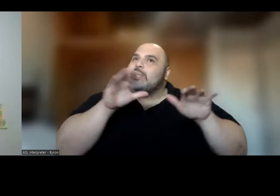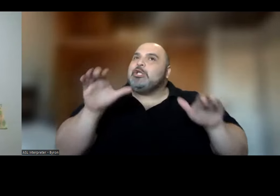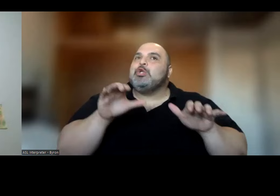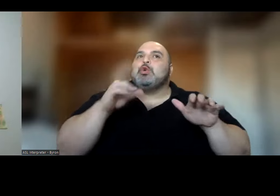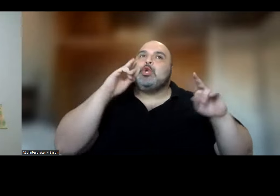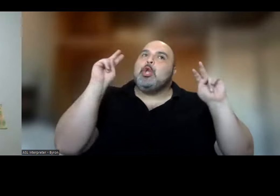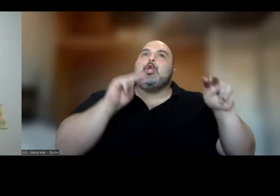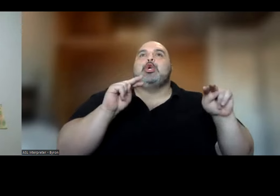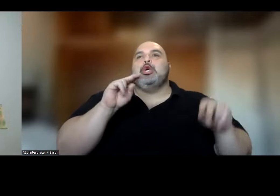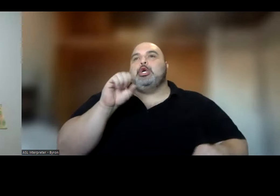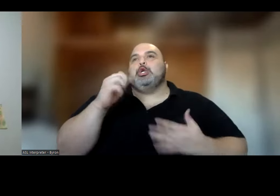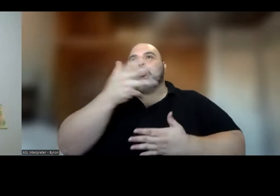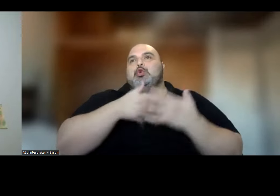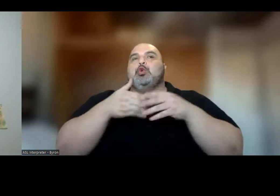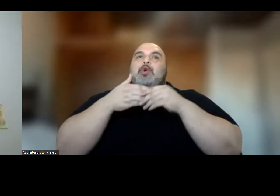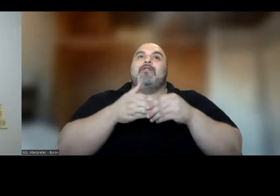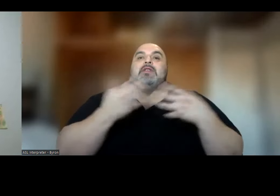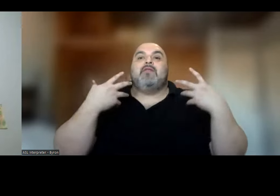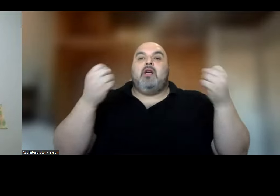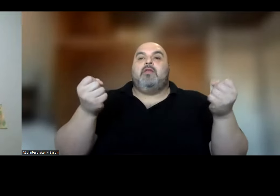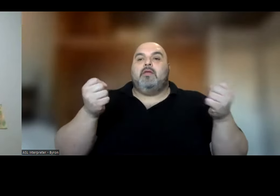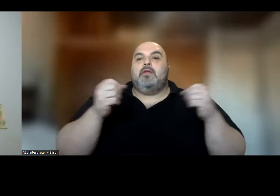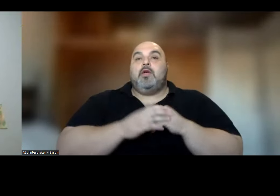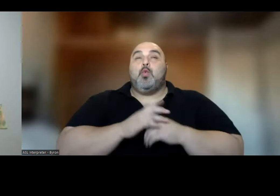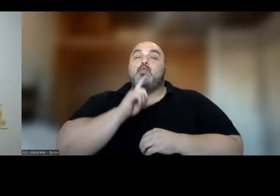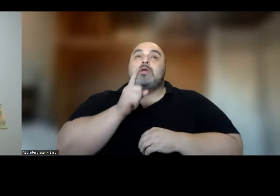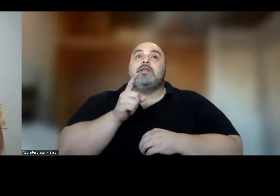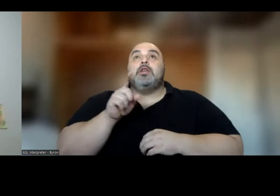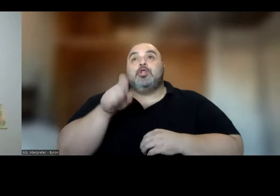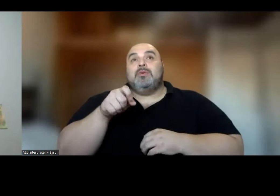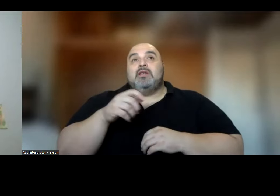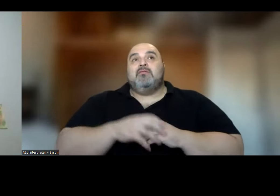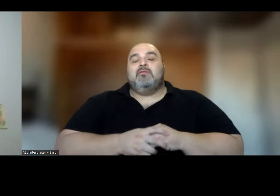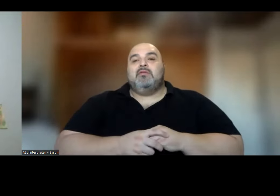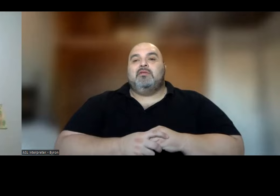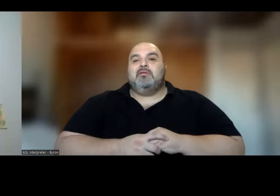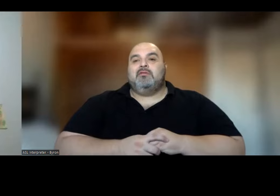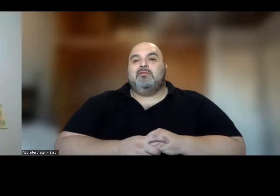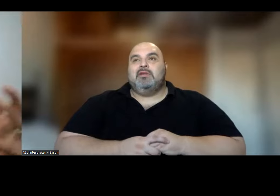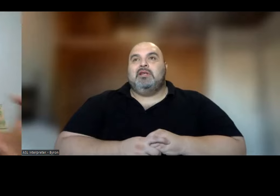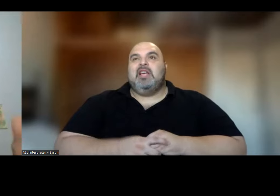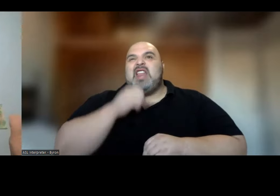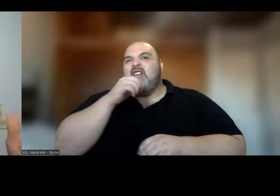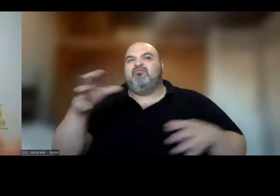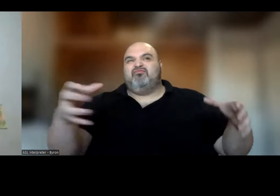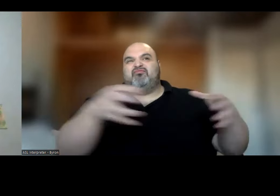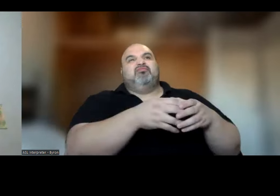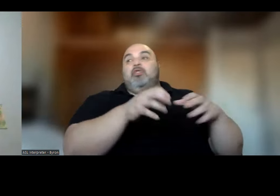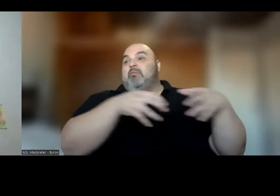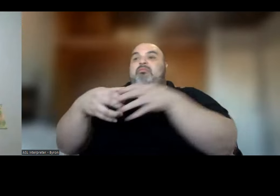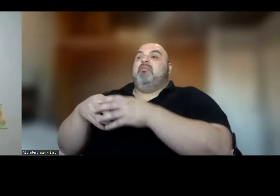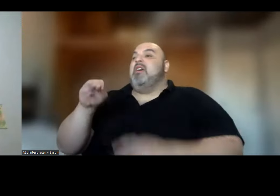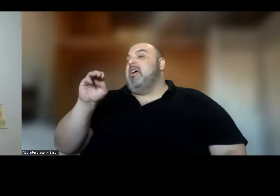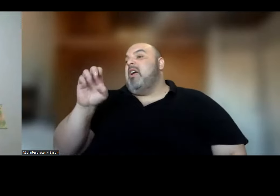social drivers of health really should be not just glommed on in a Medicaid sense, but really for